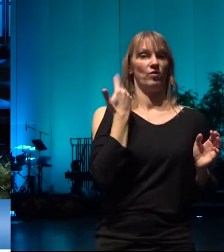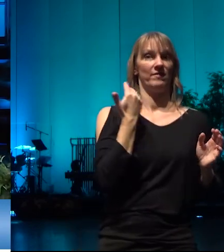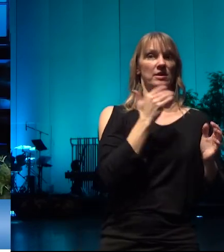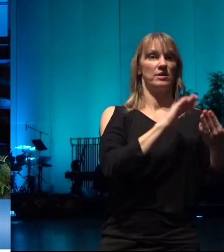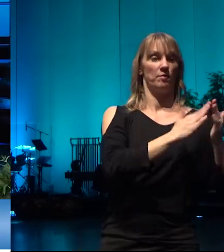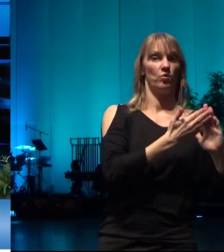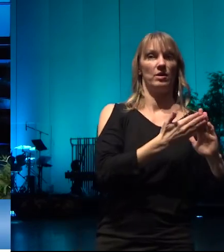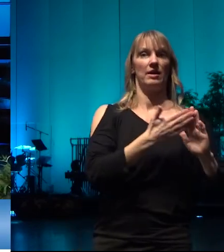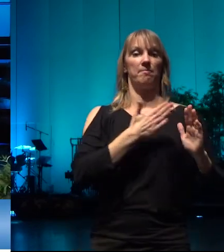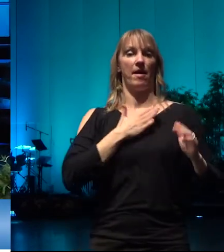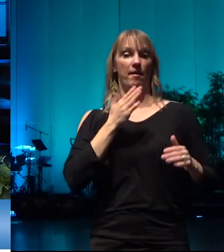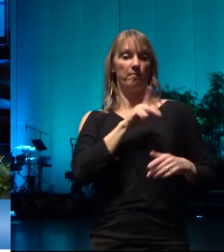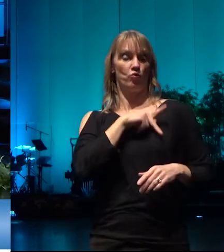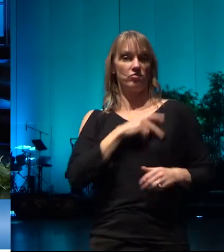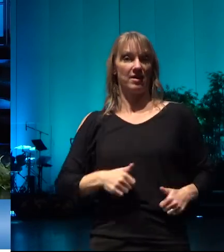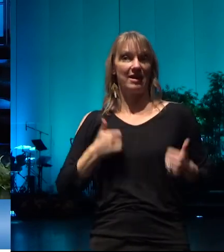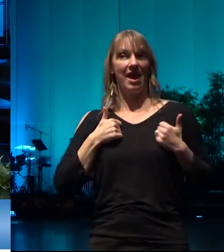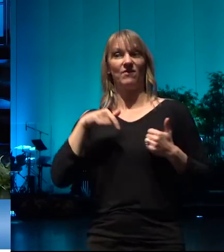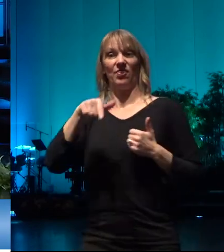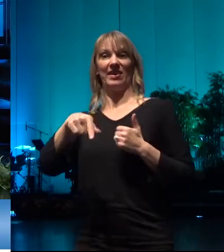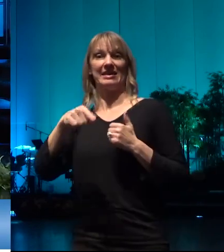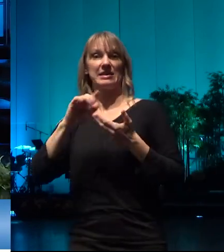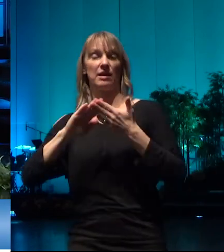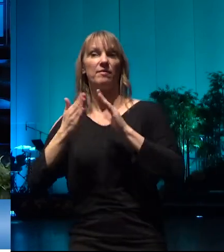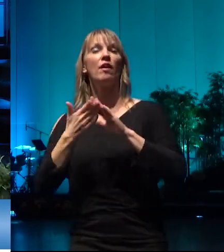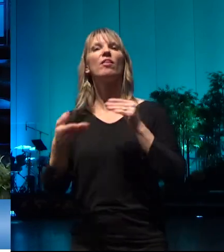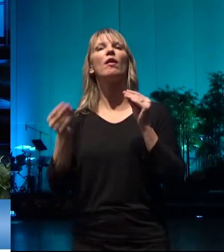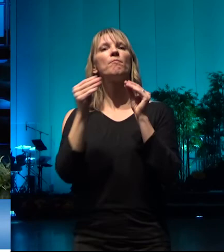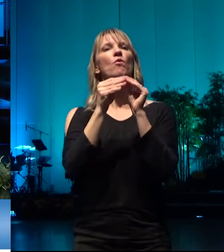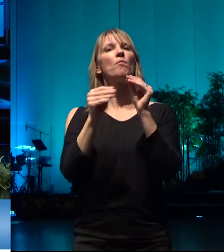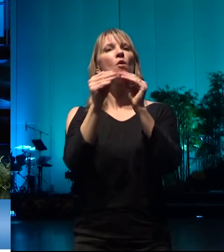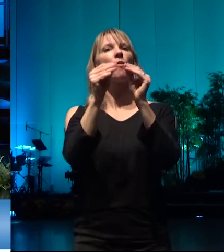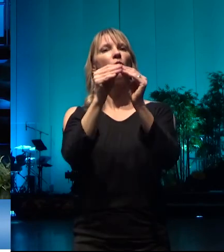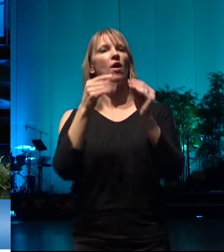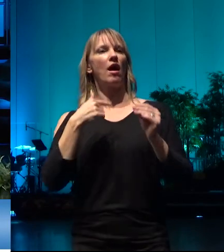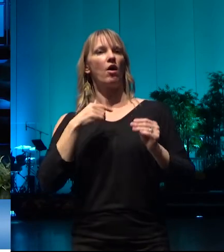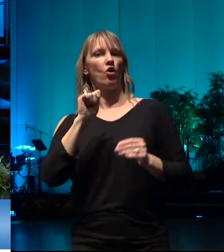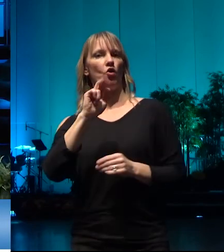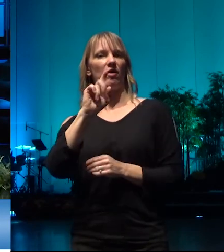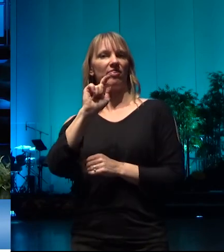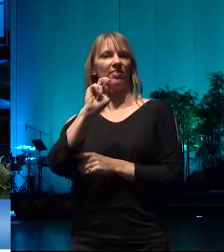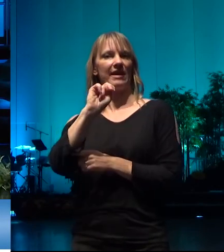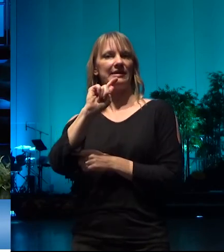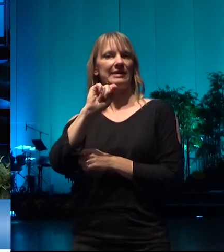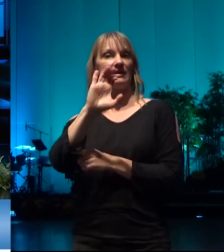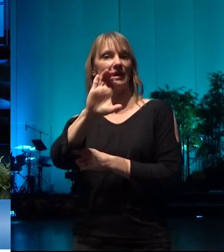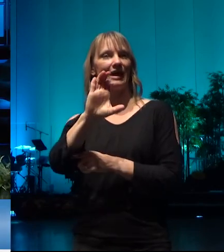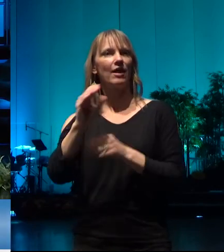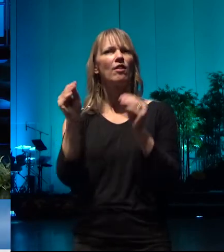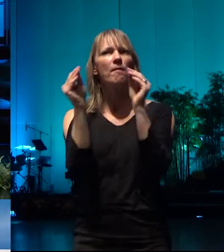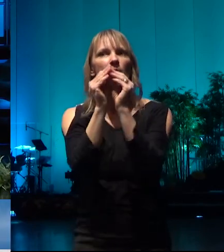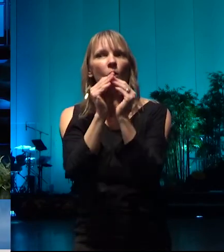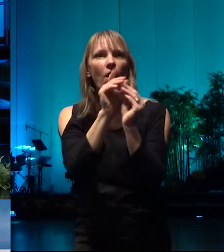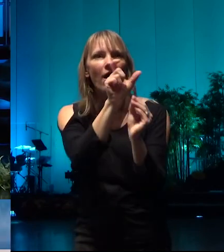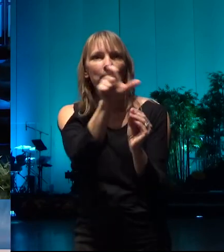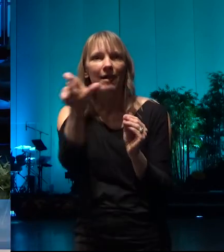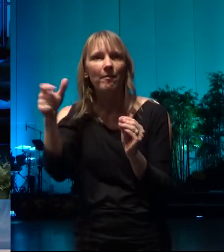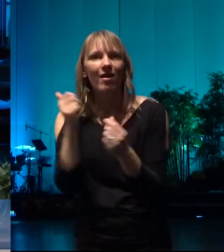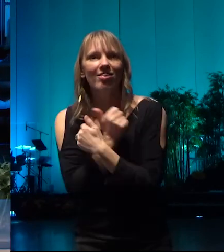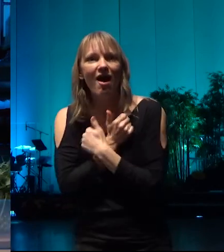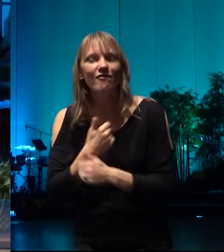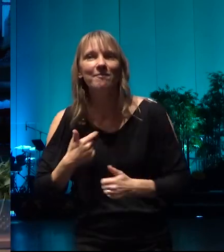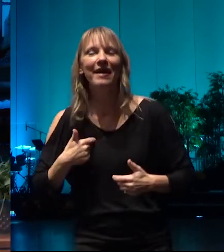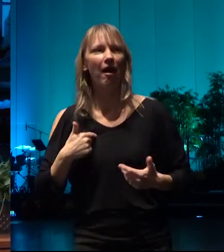and in my personal life and in this community, that the more I put myself out authentically, the more people love